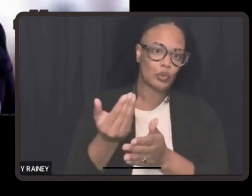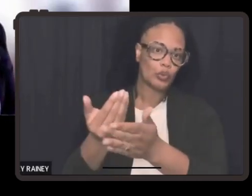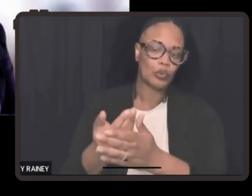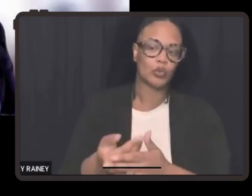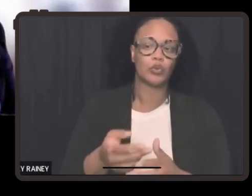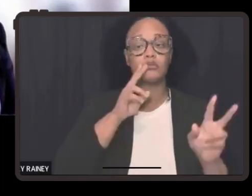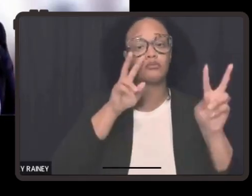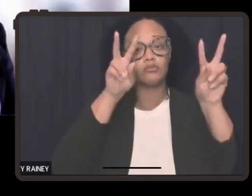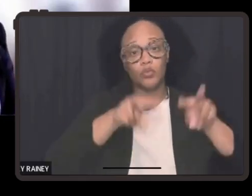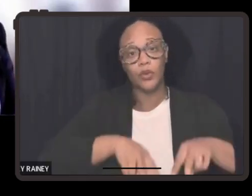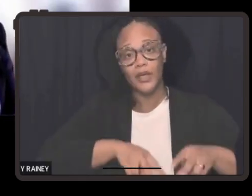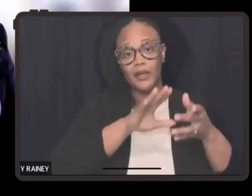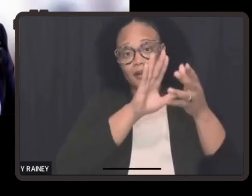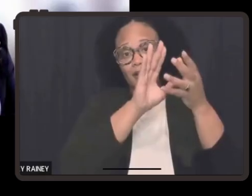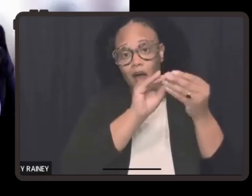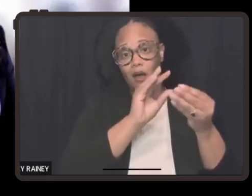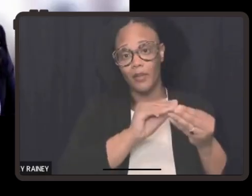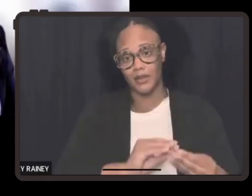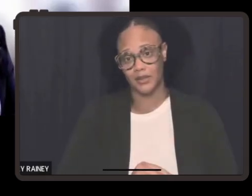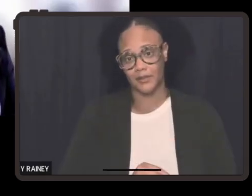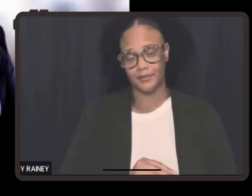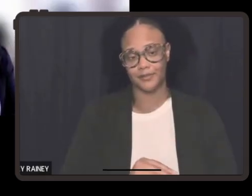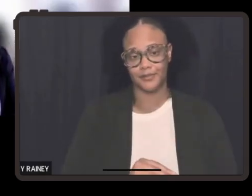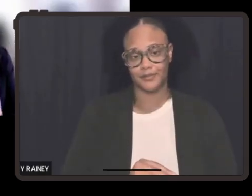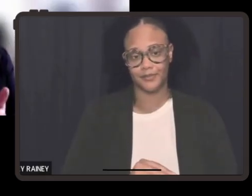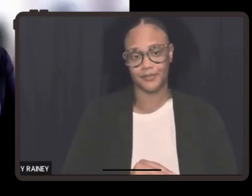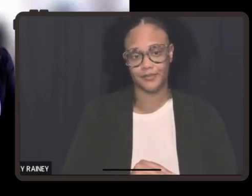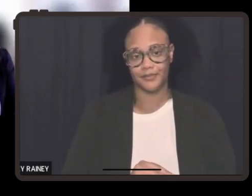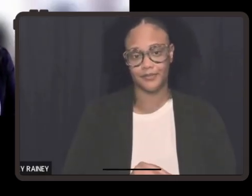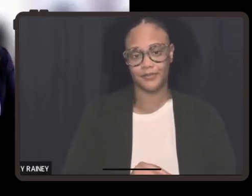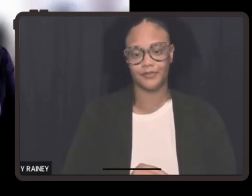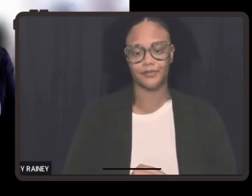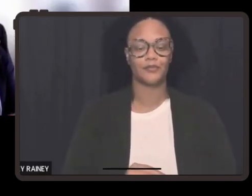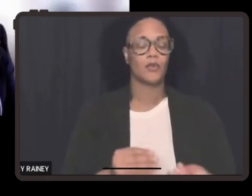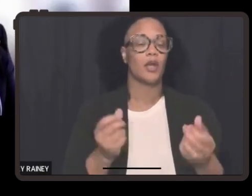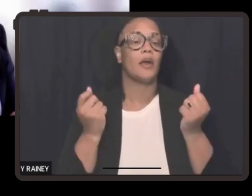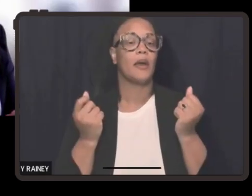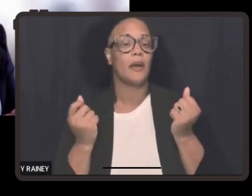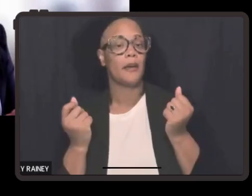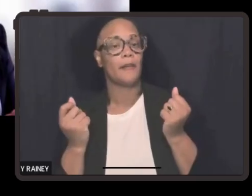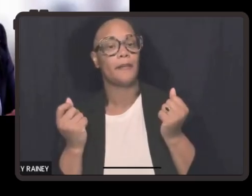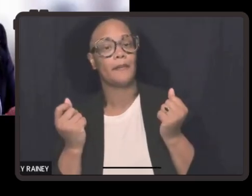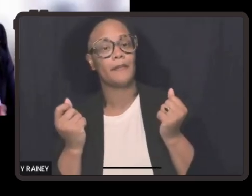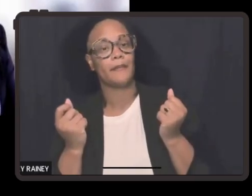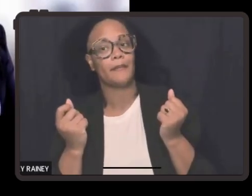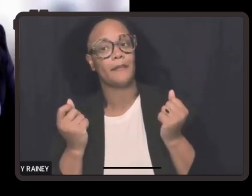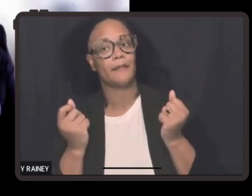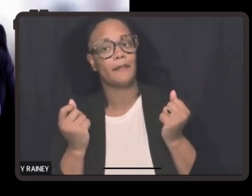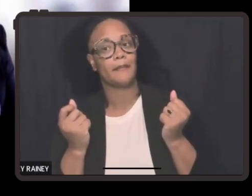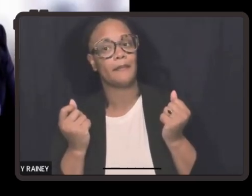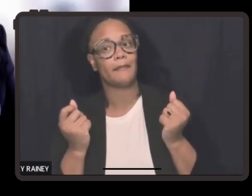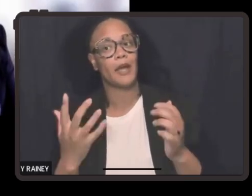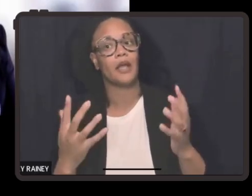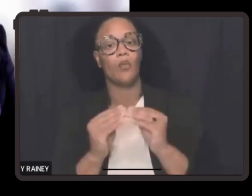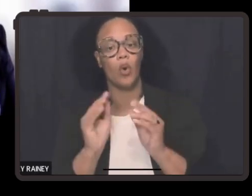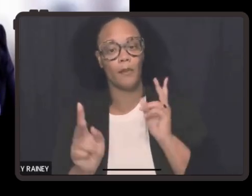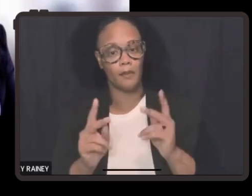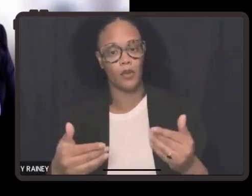comments. Also, I do know many more individuals with charge are using these. So you could put